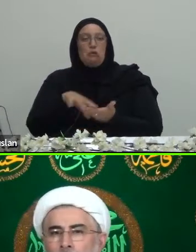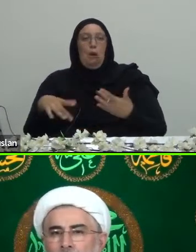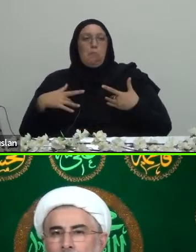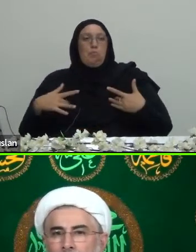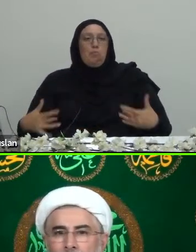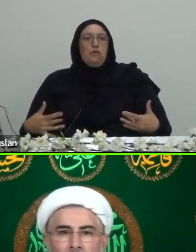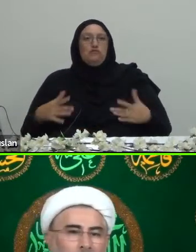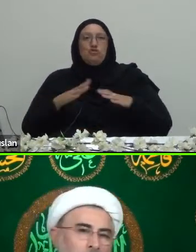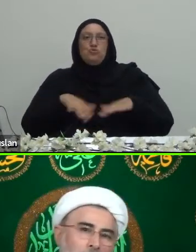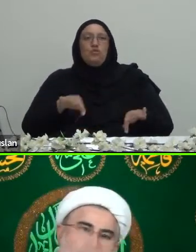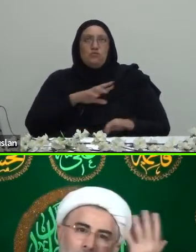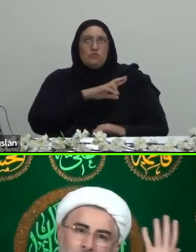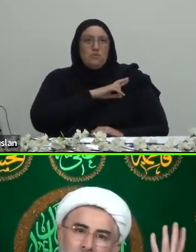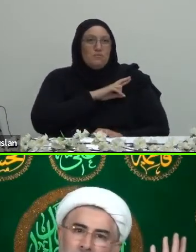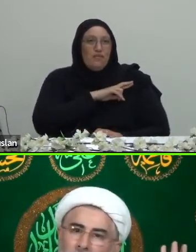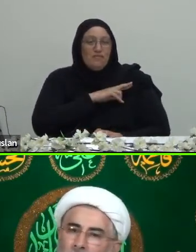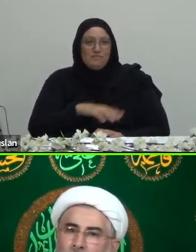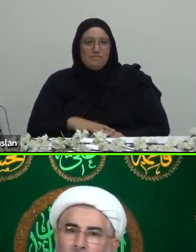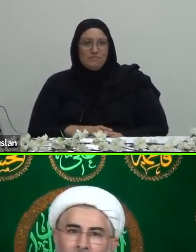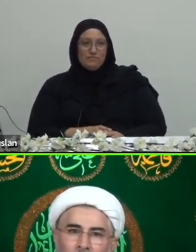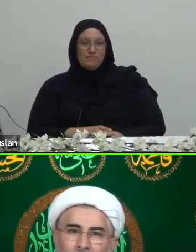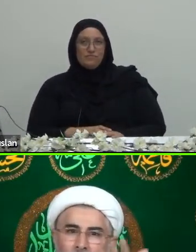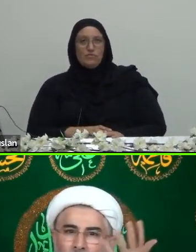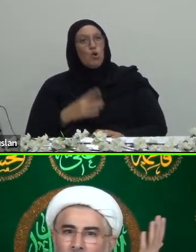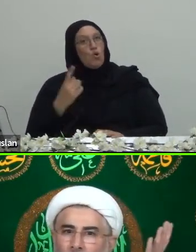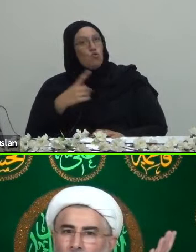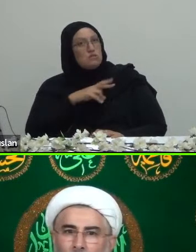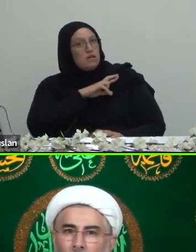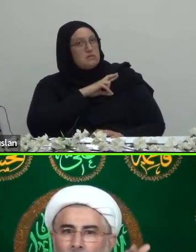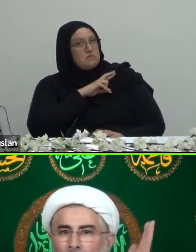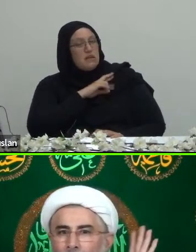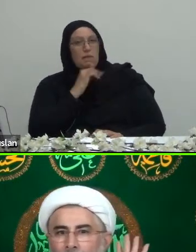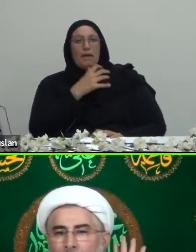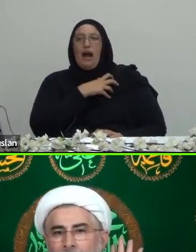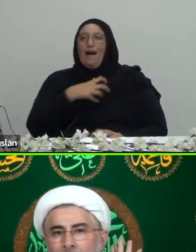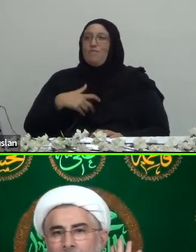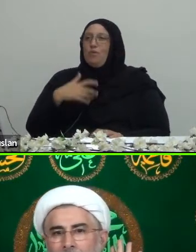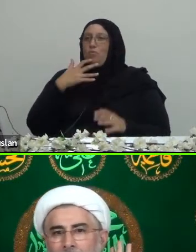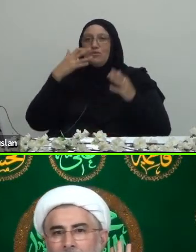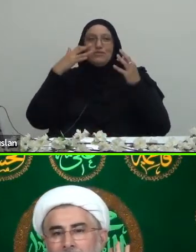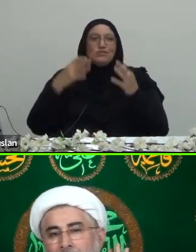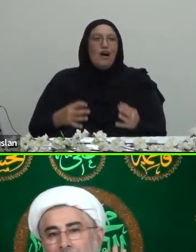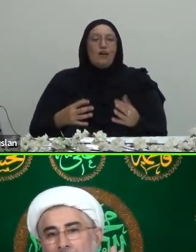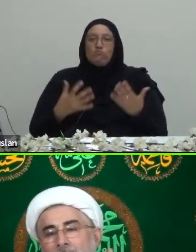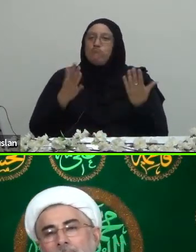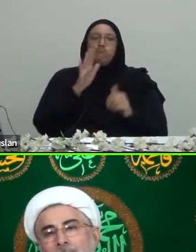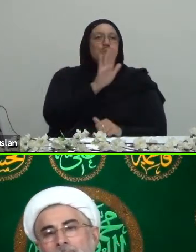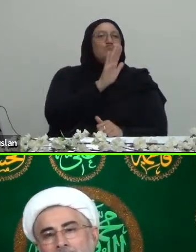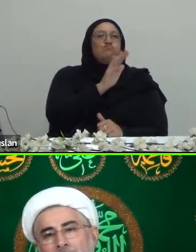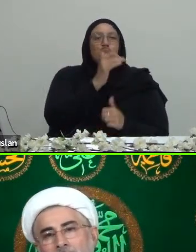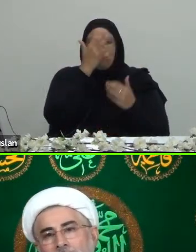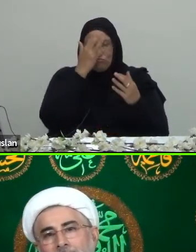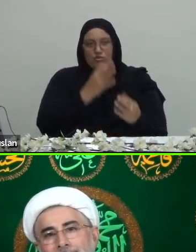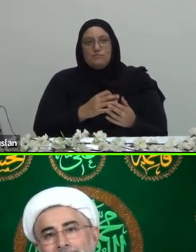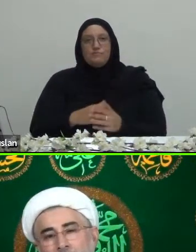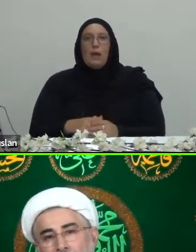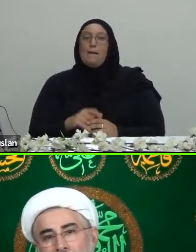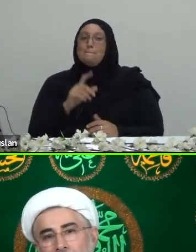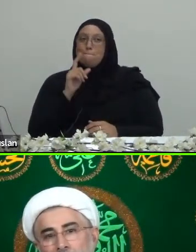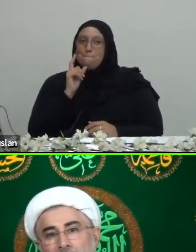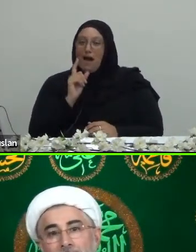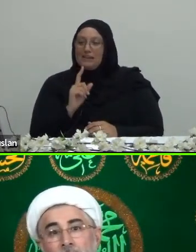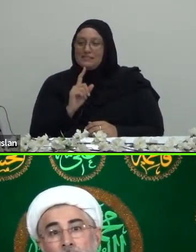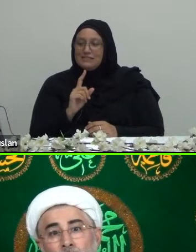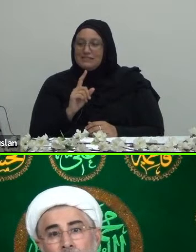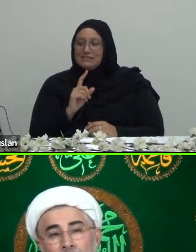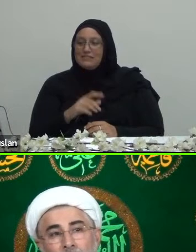But whose responsibility is that? Maybe the government decides, or however that it is. As a matter of fact, it is for